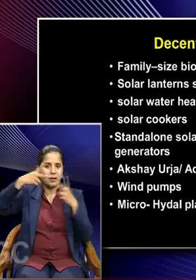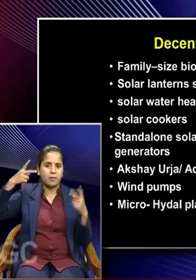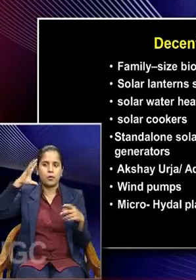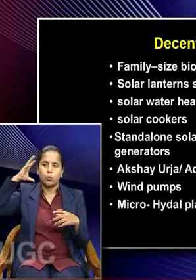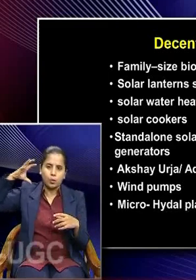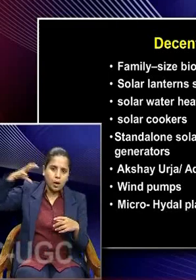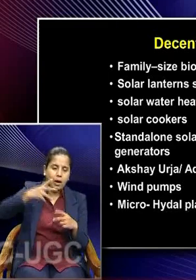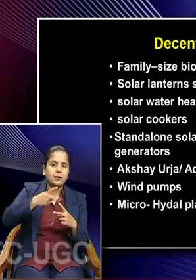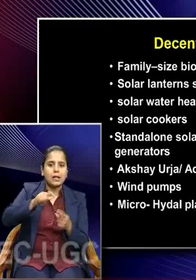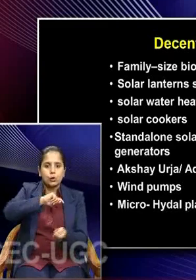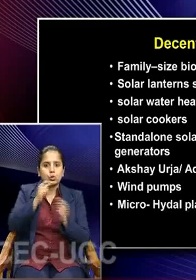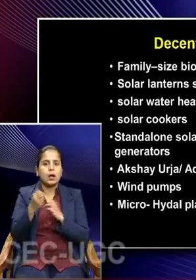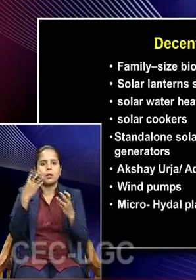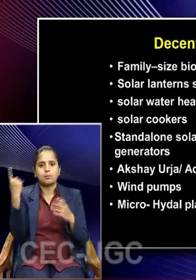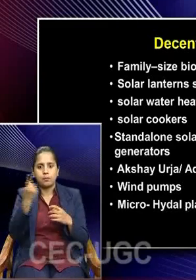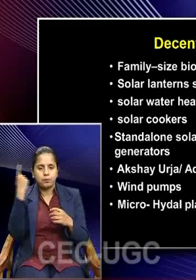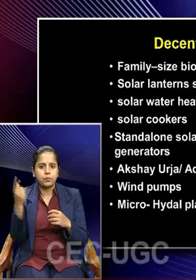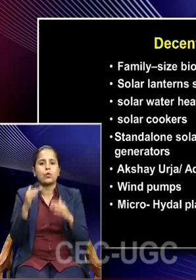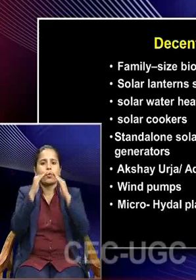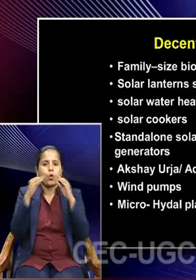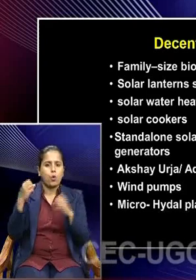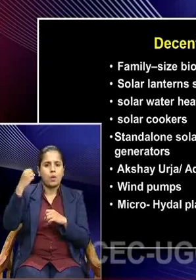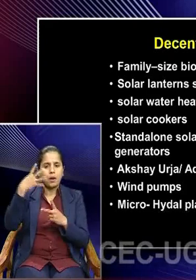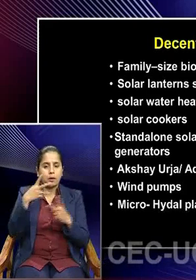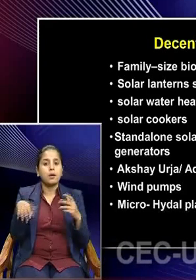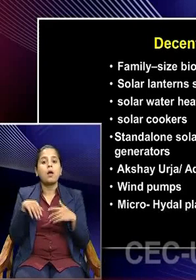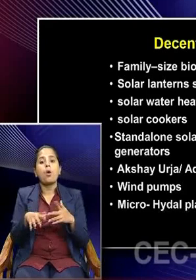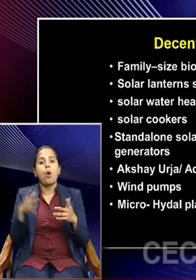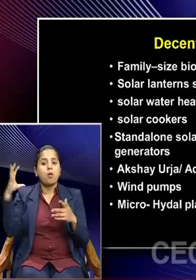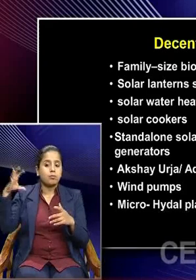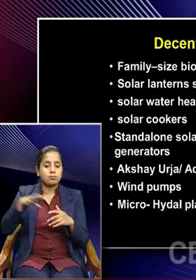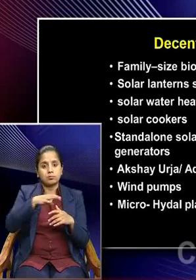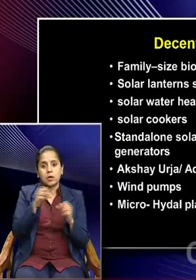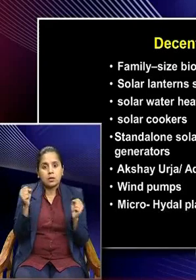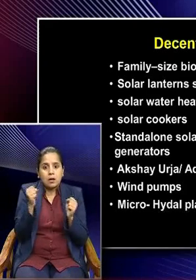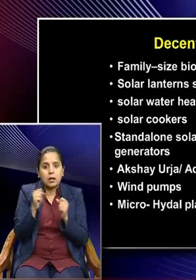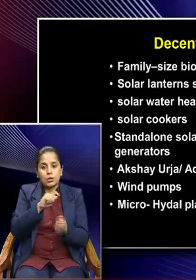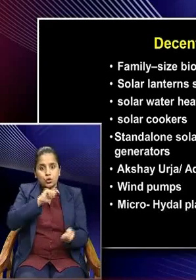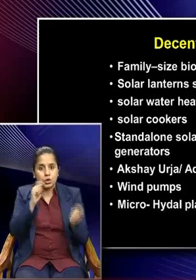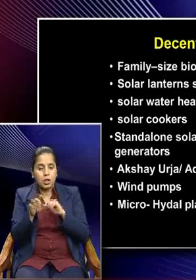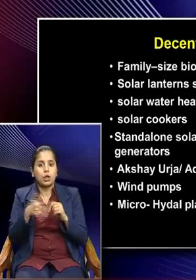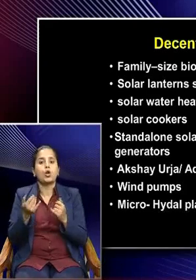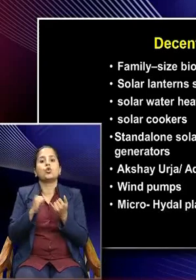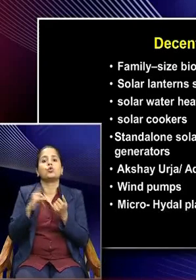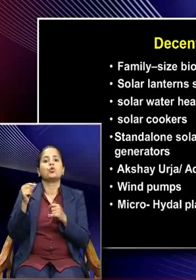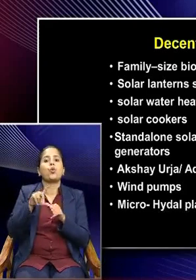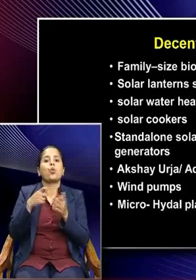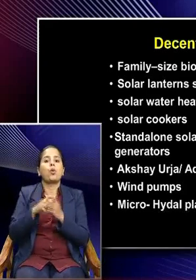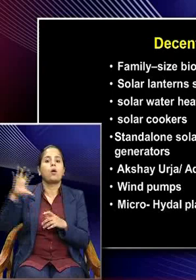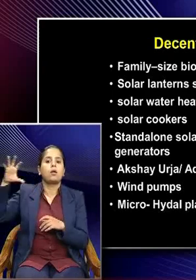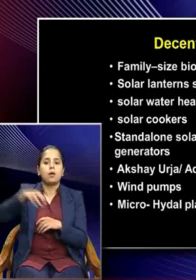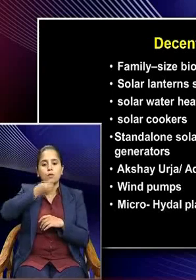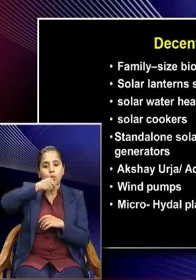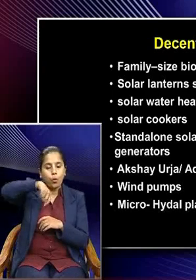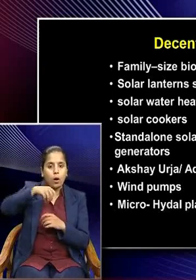lighting systems, then solar water heating systems, then solar cookers, standalone